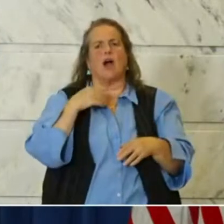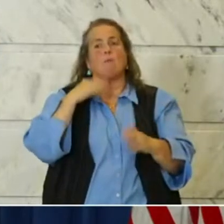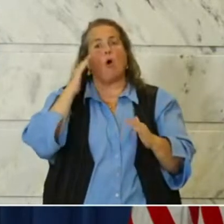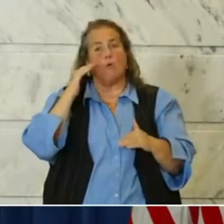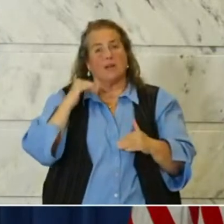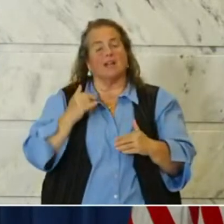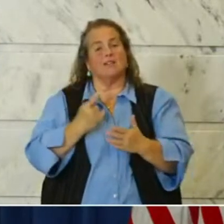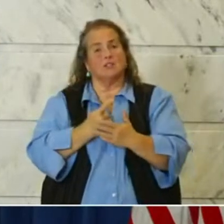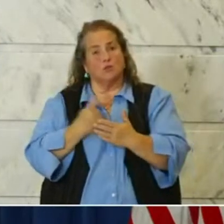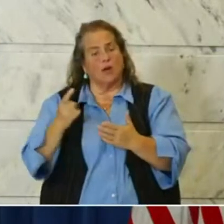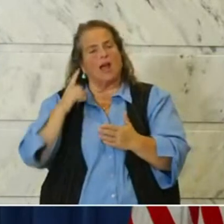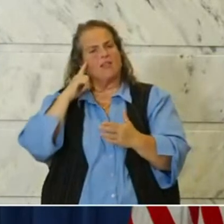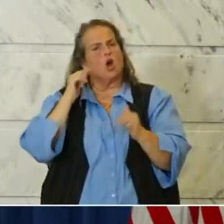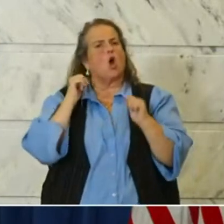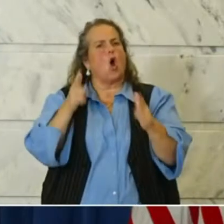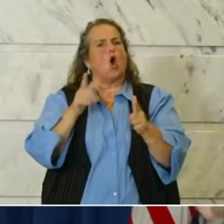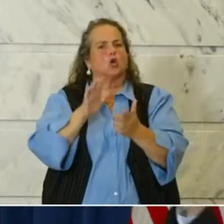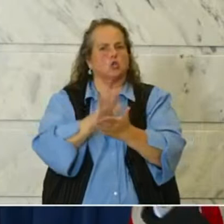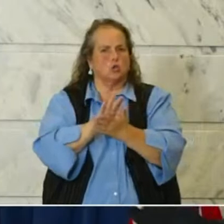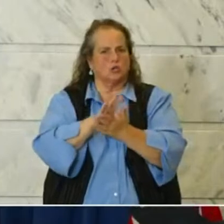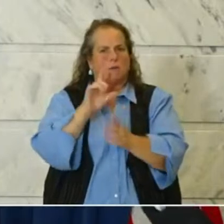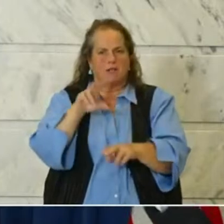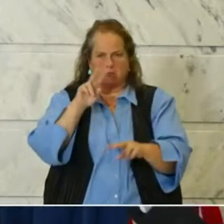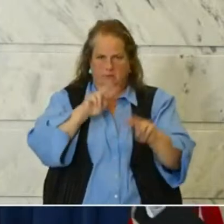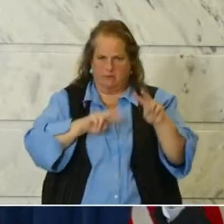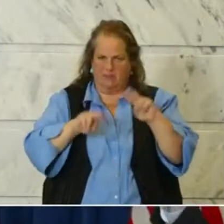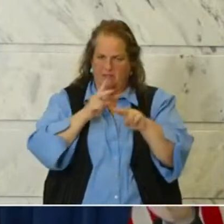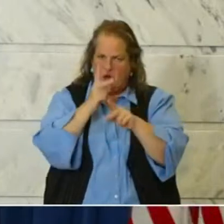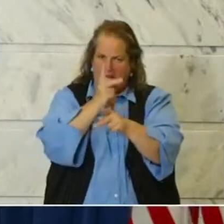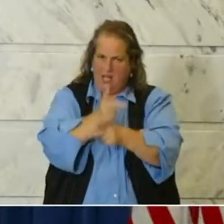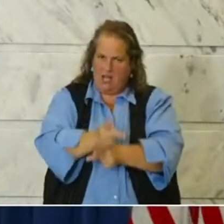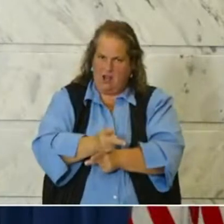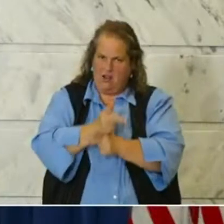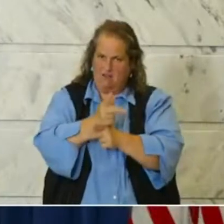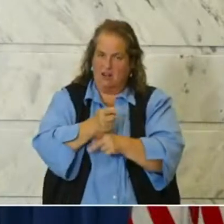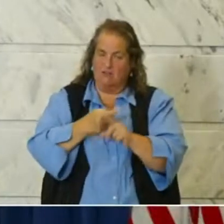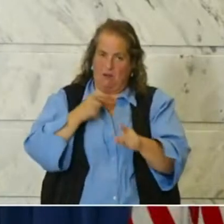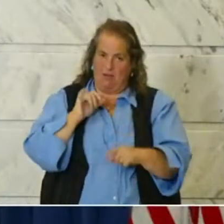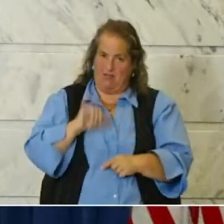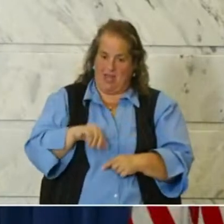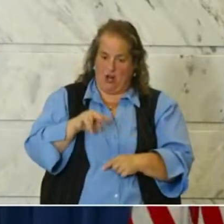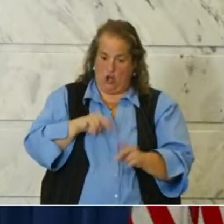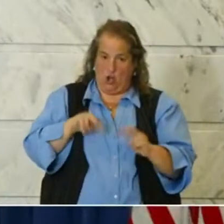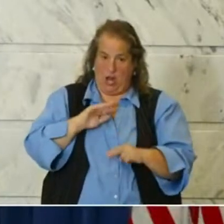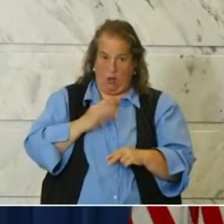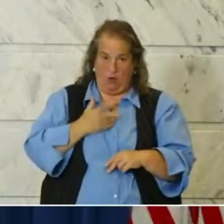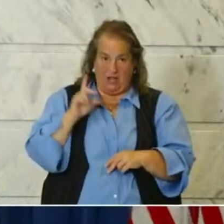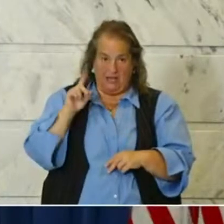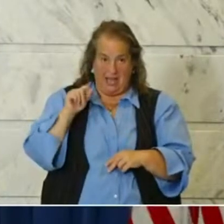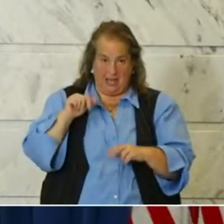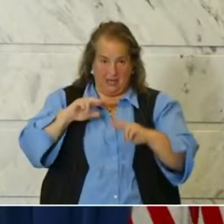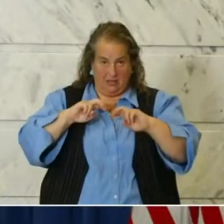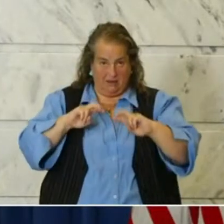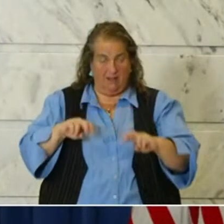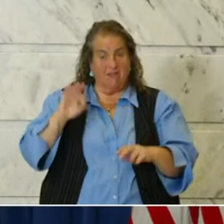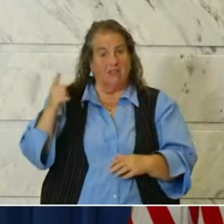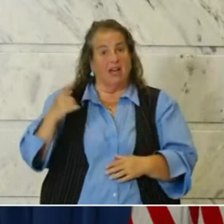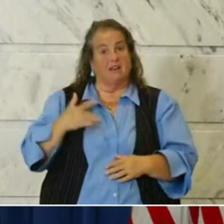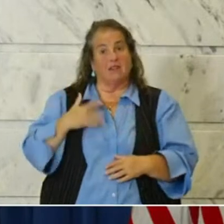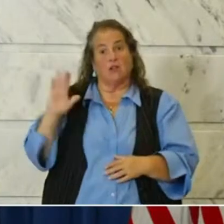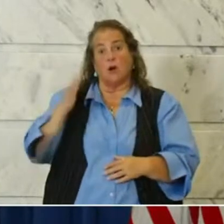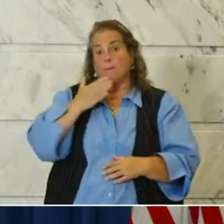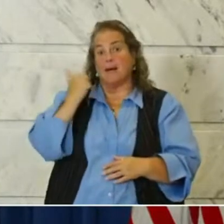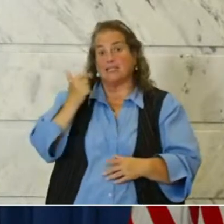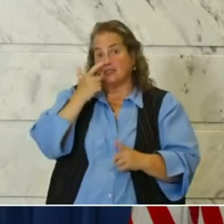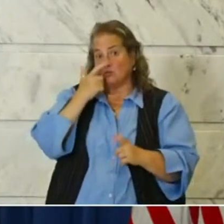schools ought to be looking very carefully at this data. And if they believe it's in their best